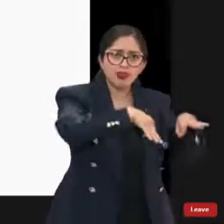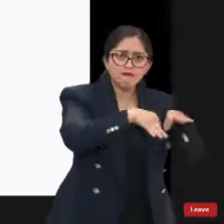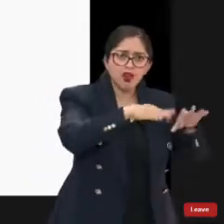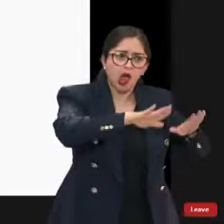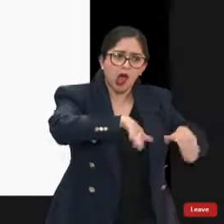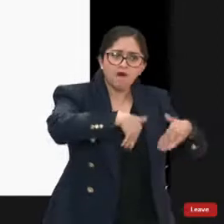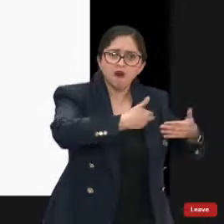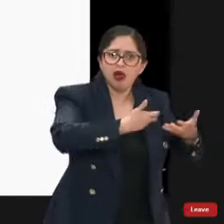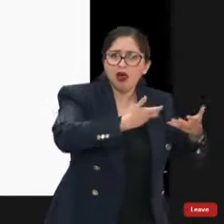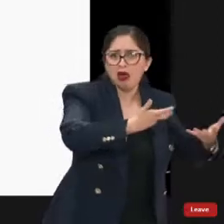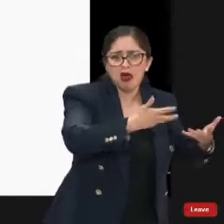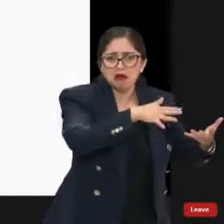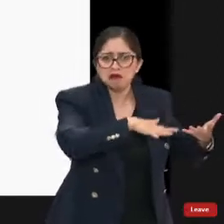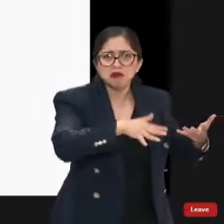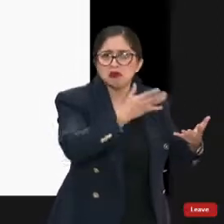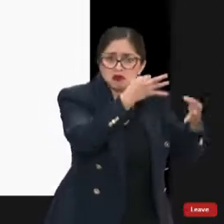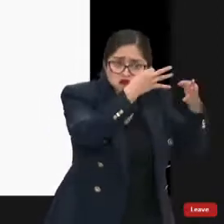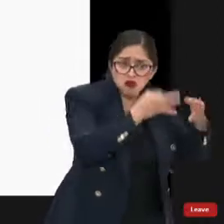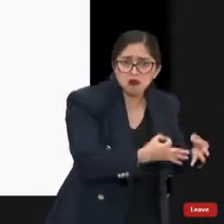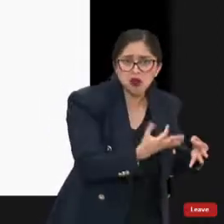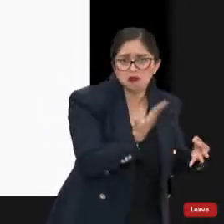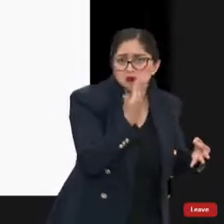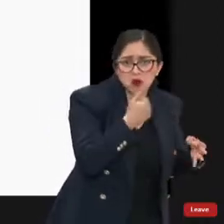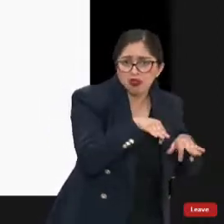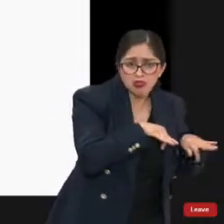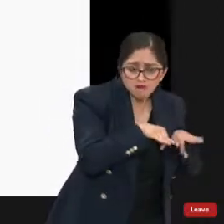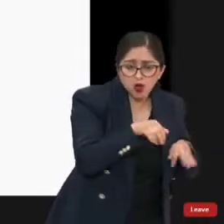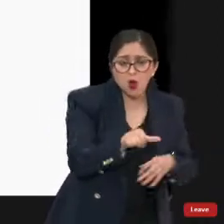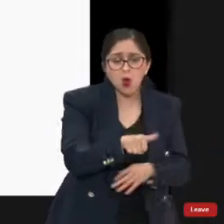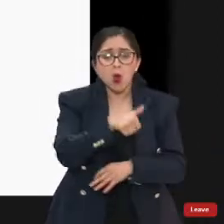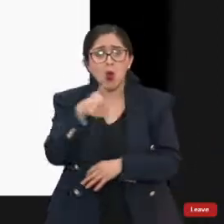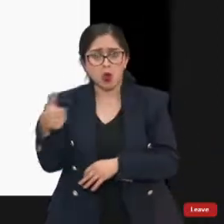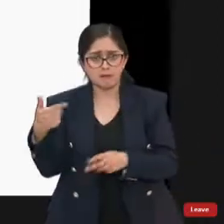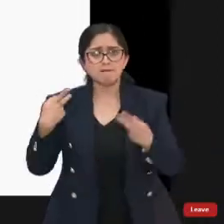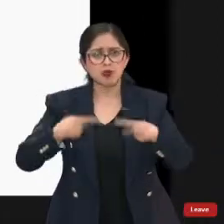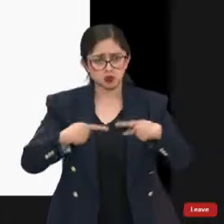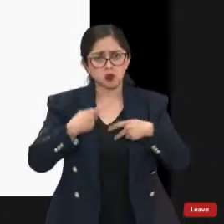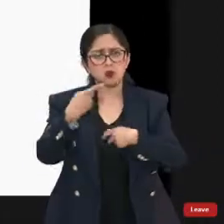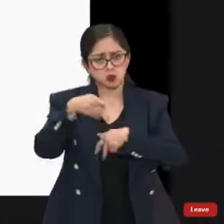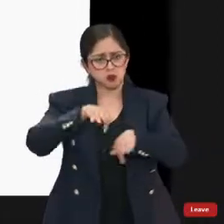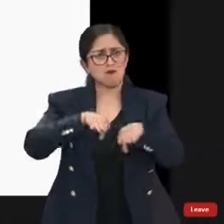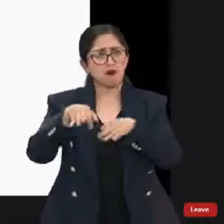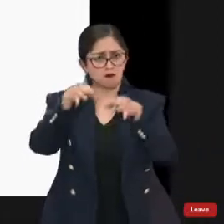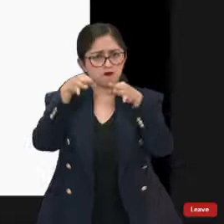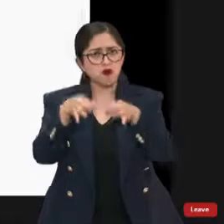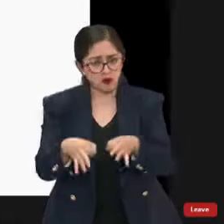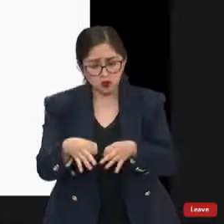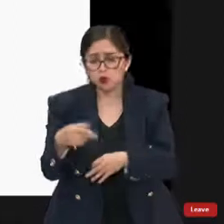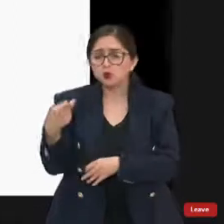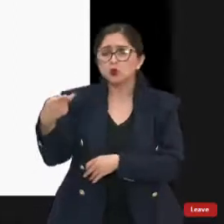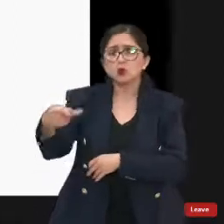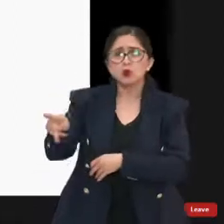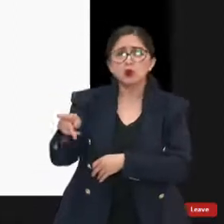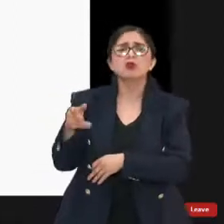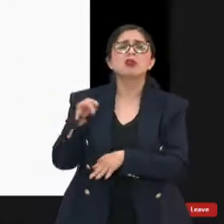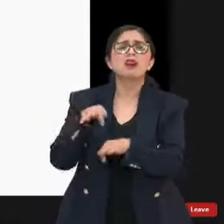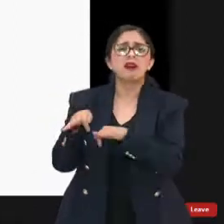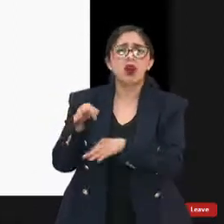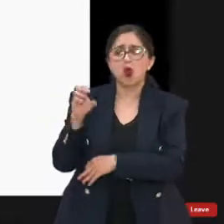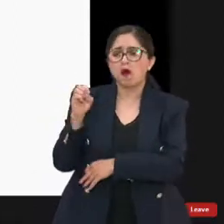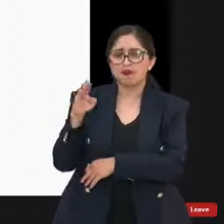formal economy or informal economy. The indigenous have an informal economy. The non-indigenous also, they have a